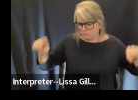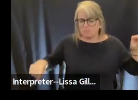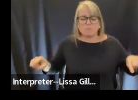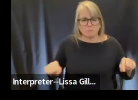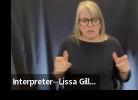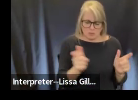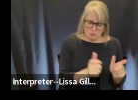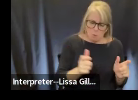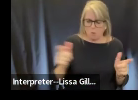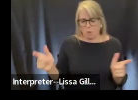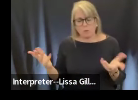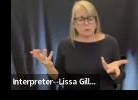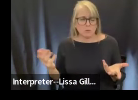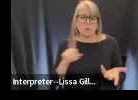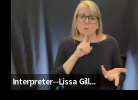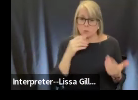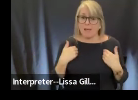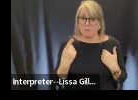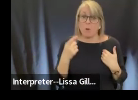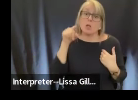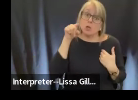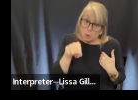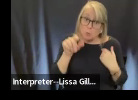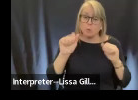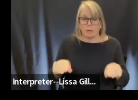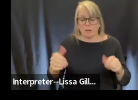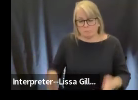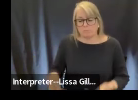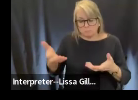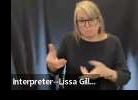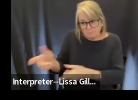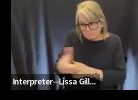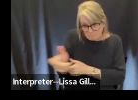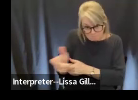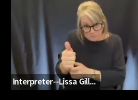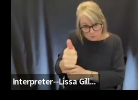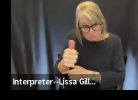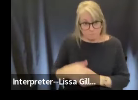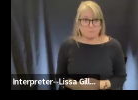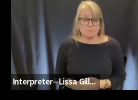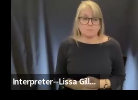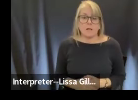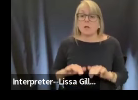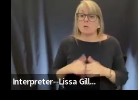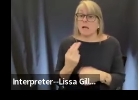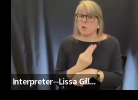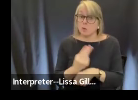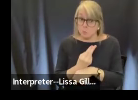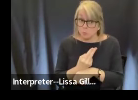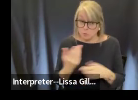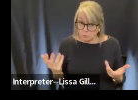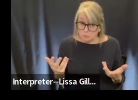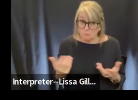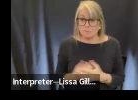make sure you have one that you can manage well. And the way to use that fire extinguisher is